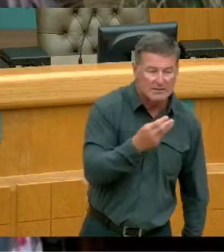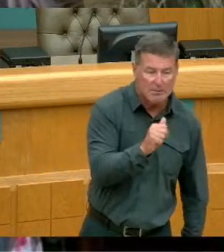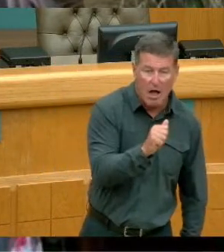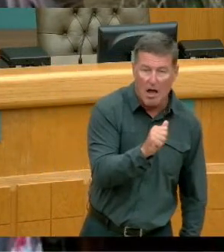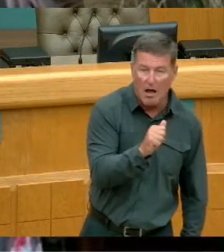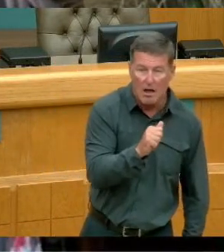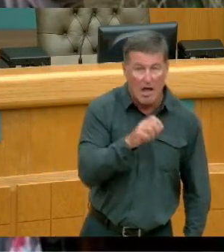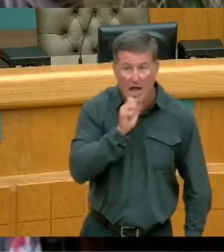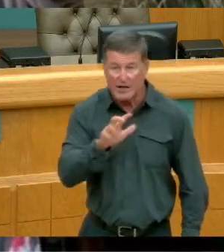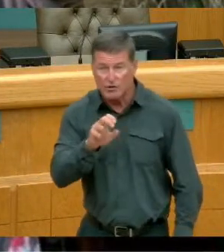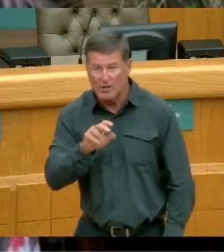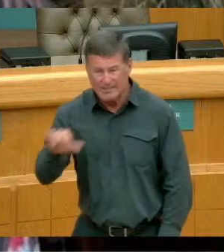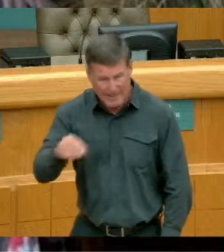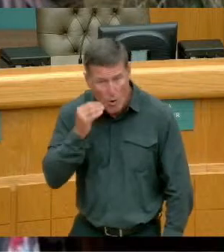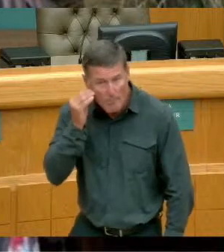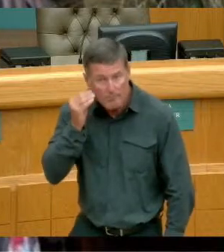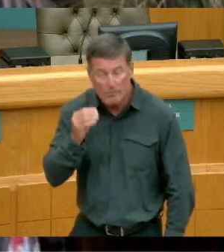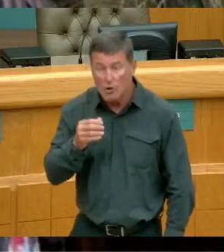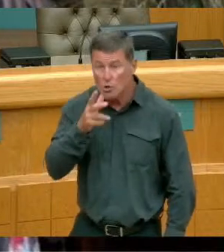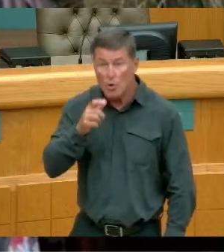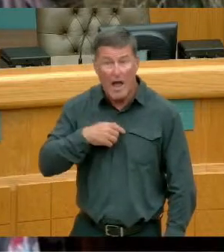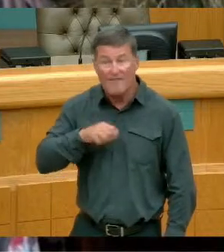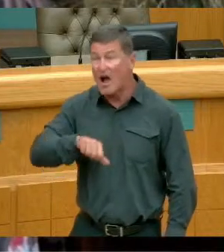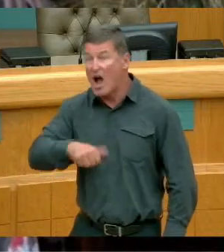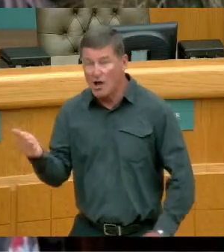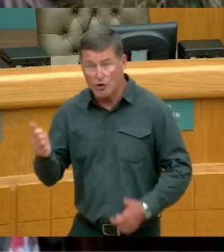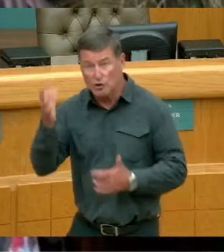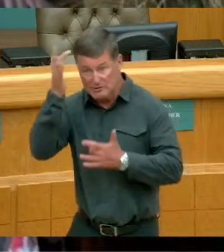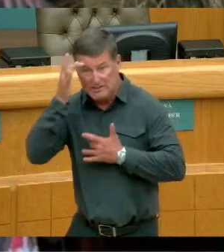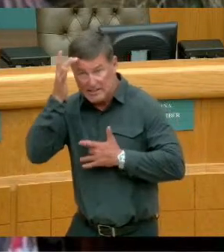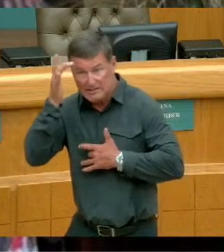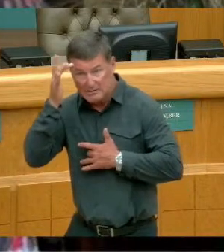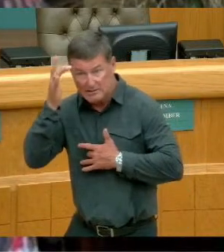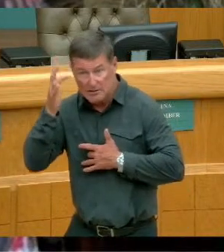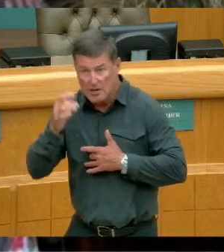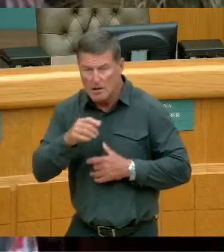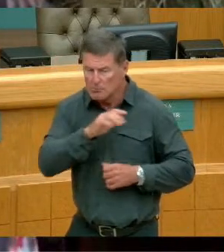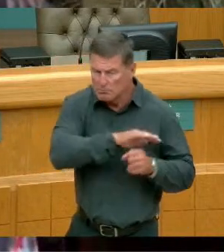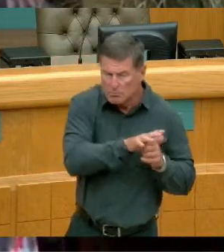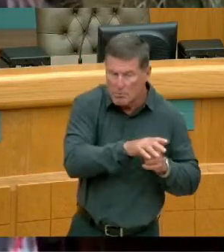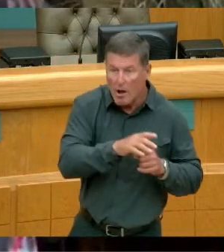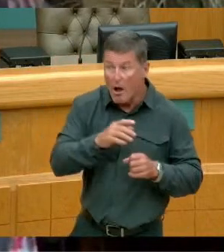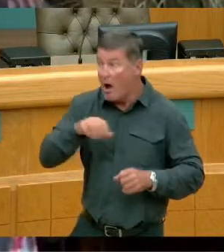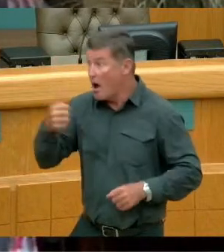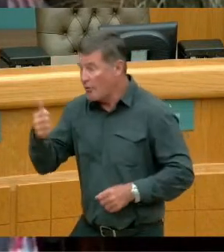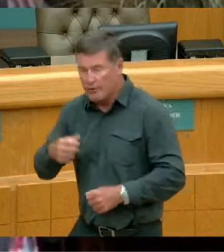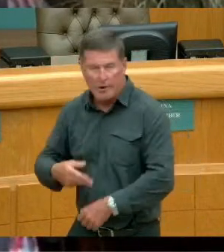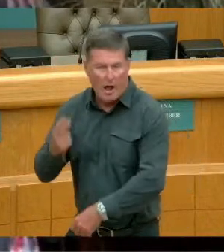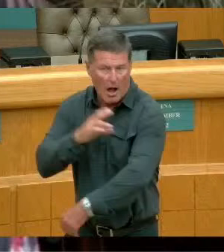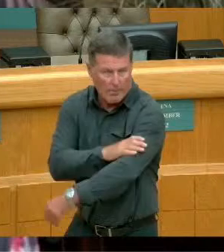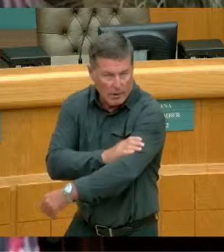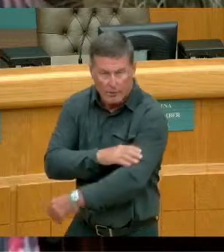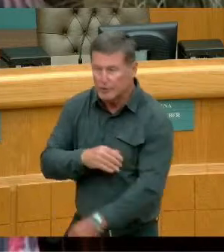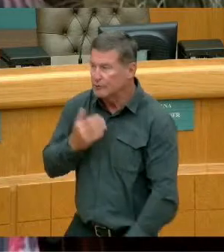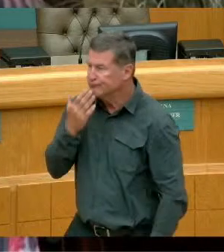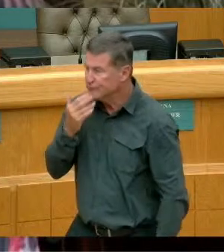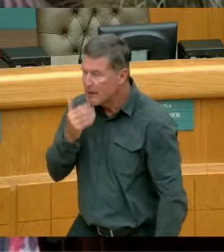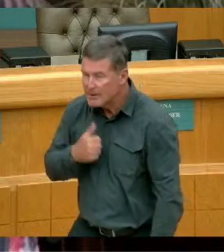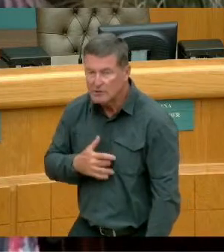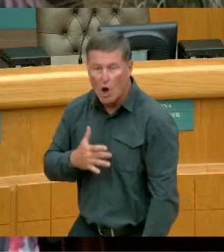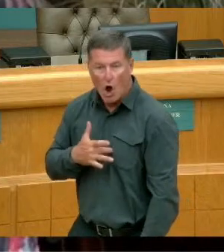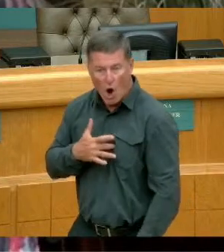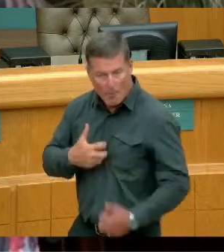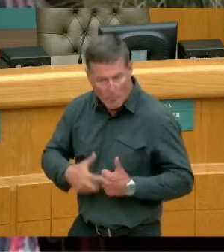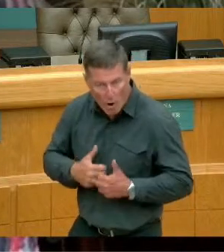home. Anybody with comorbidities, these are individuals that have high blood pressure, type 2 diabetes, heart